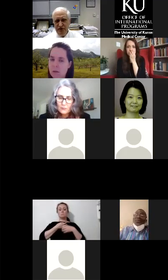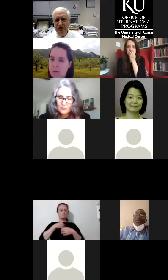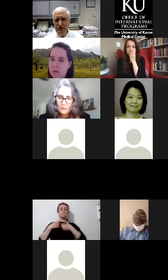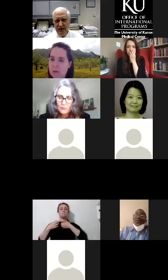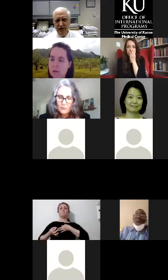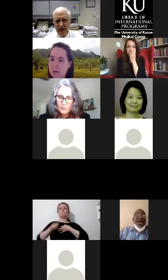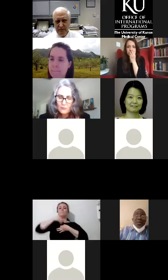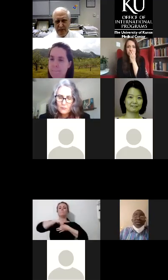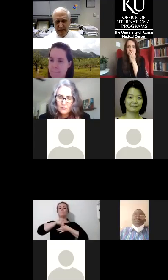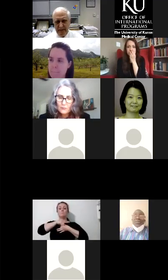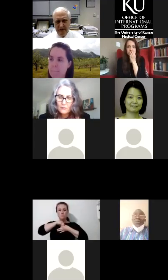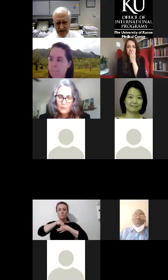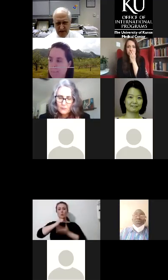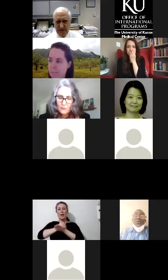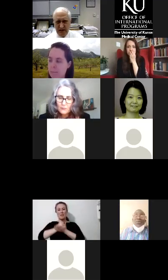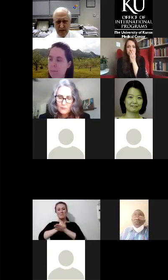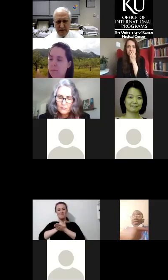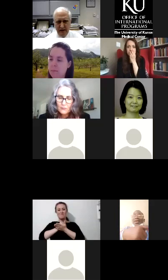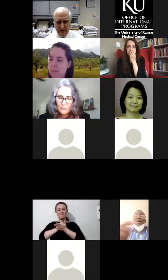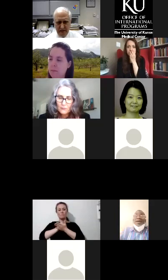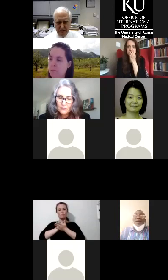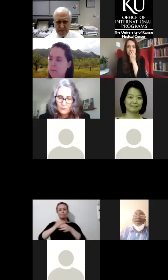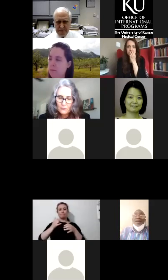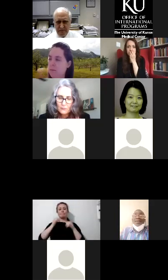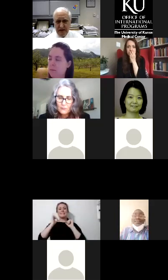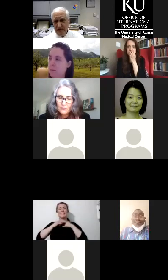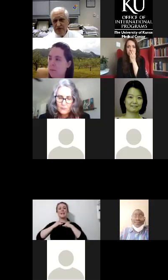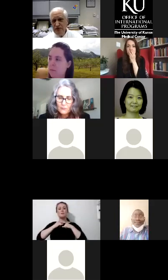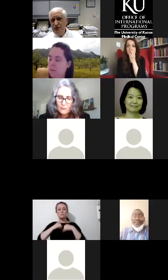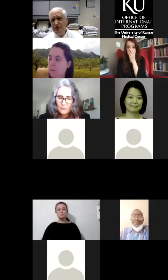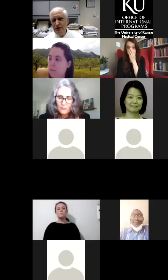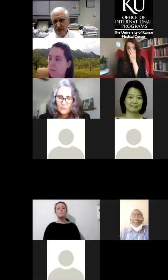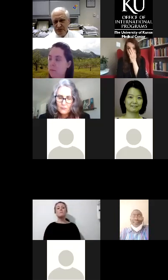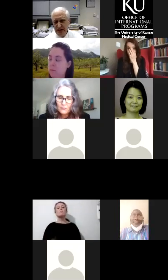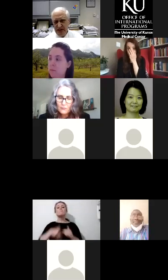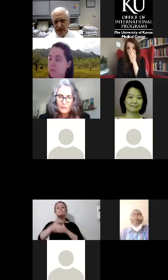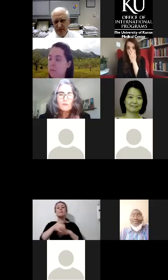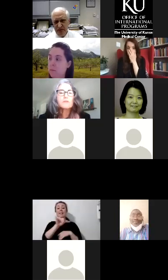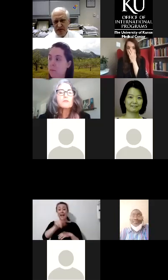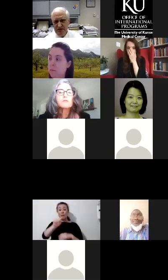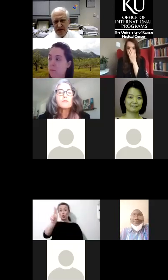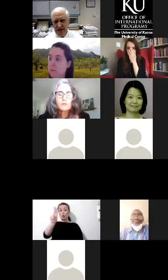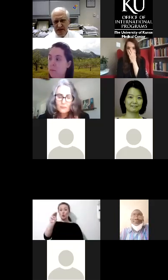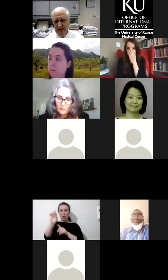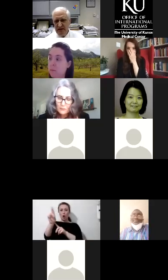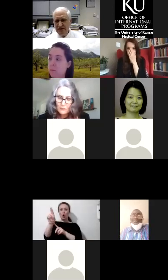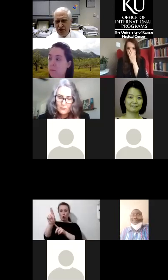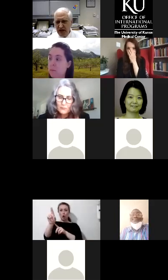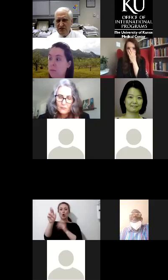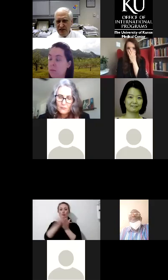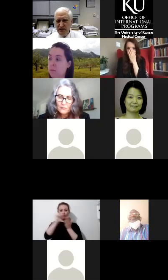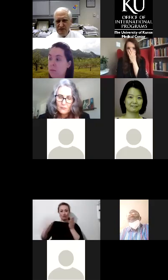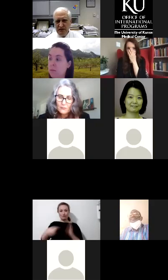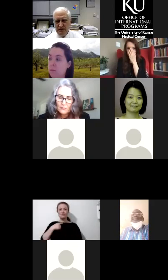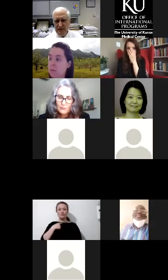way of securing the airway. Next slide. This was the tumor that was taken out, more or less a